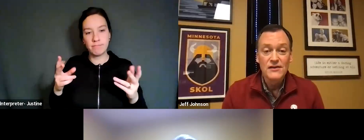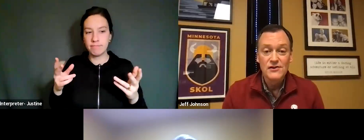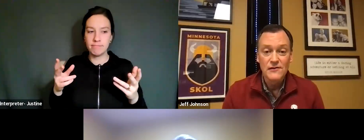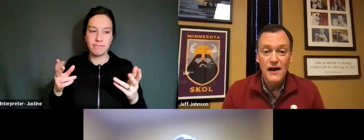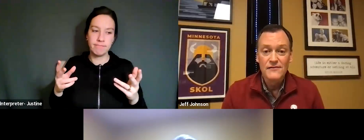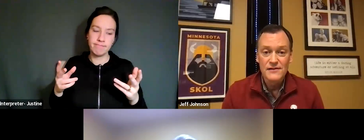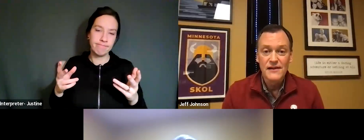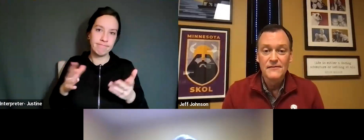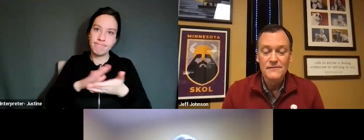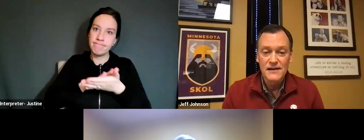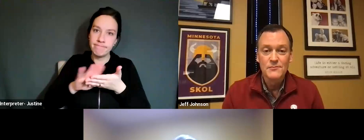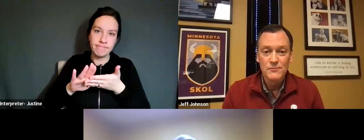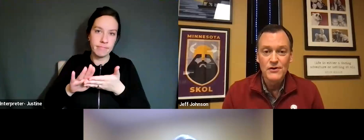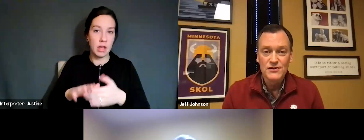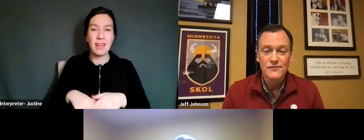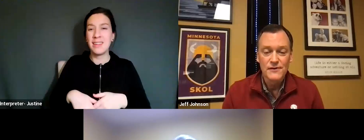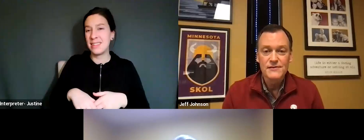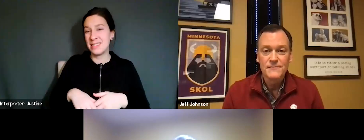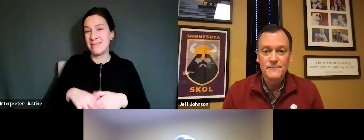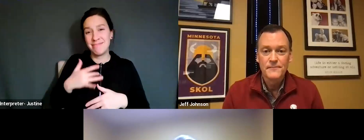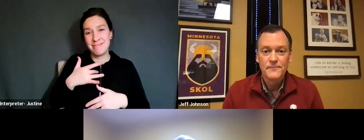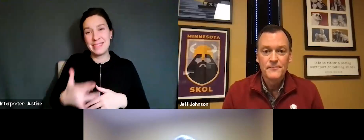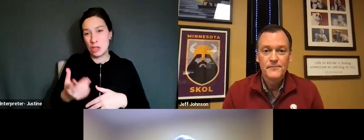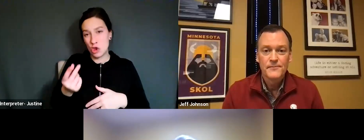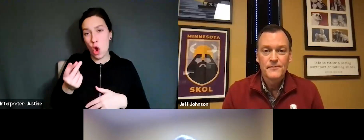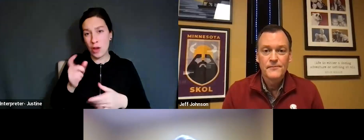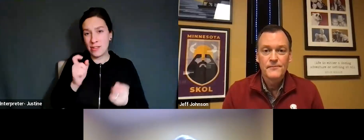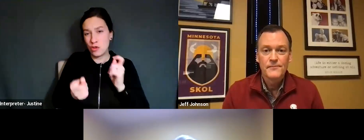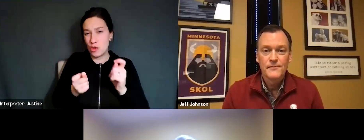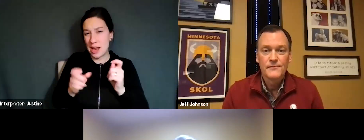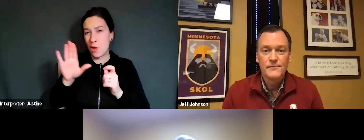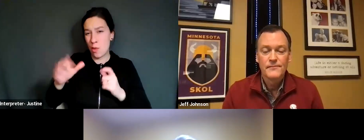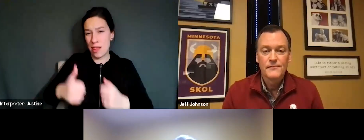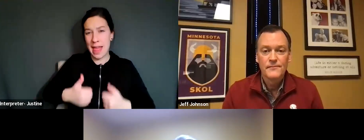dogs have changed their lives and they tend to be pretty generous.